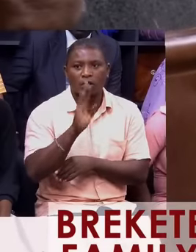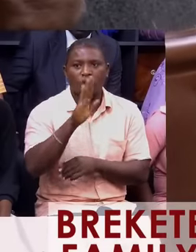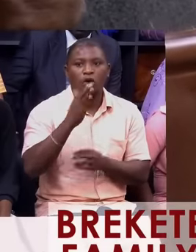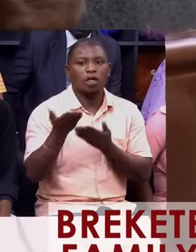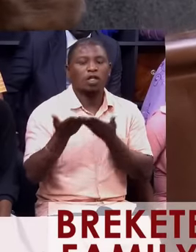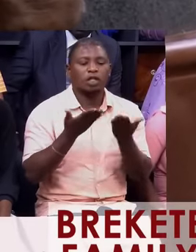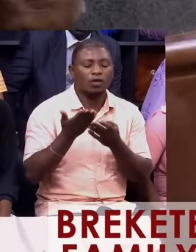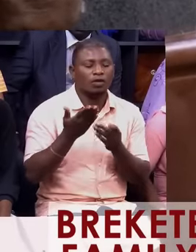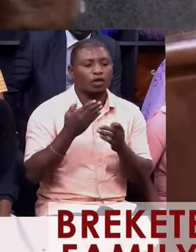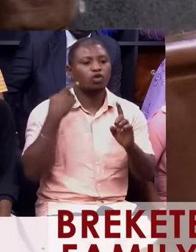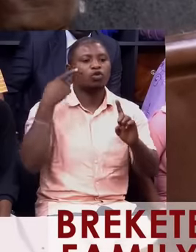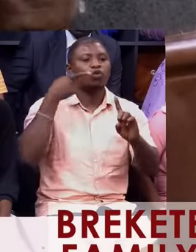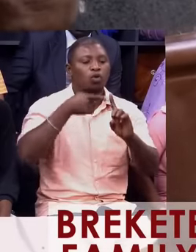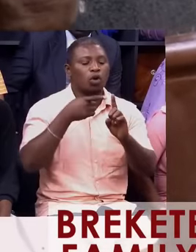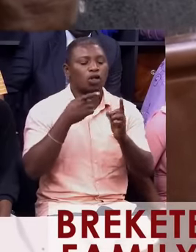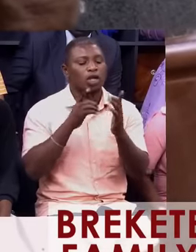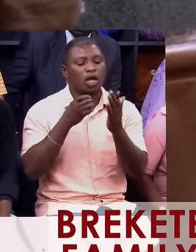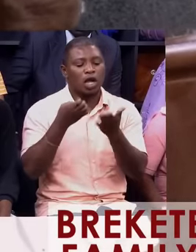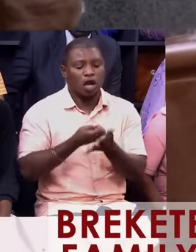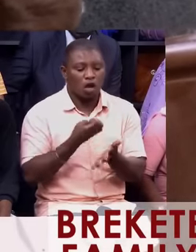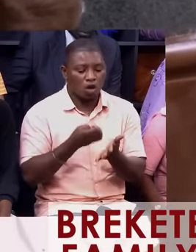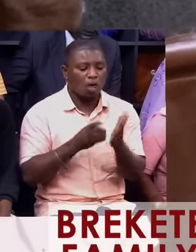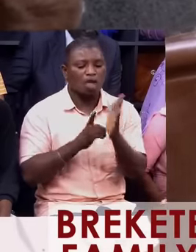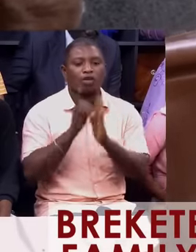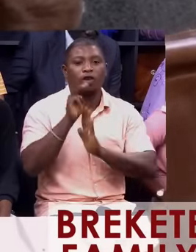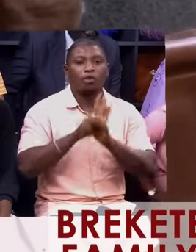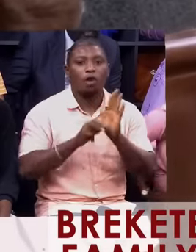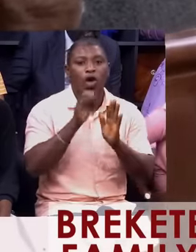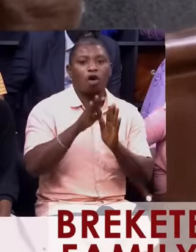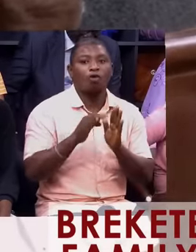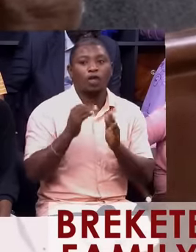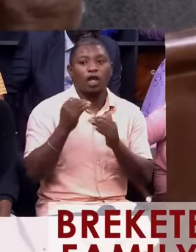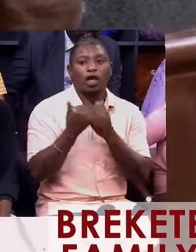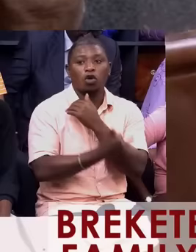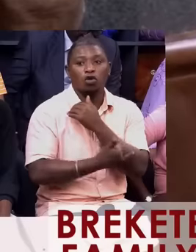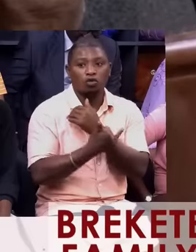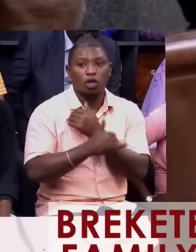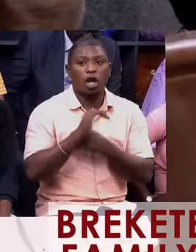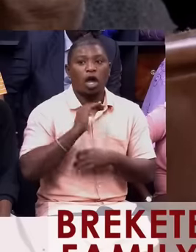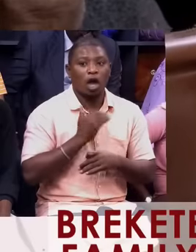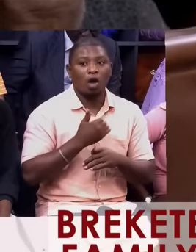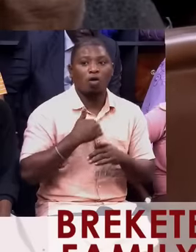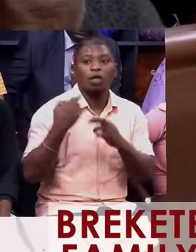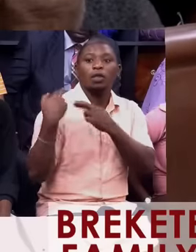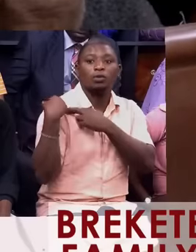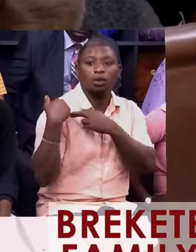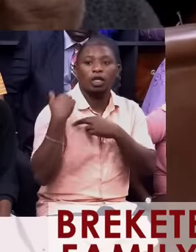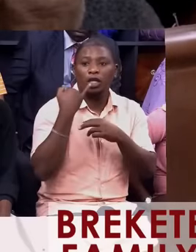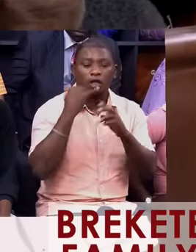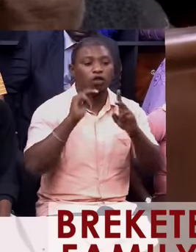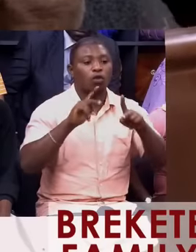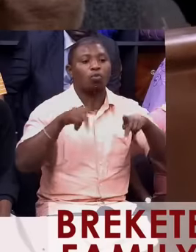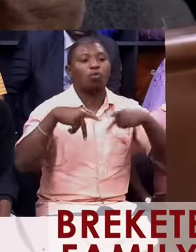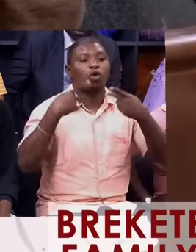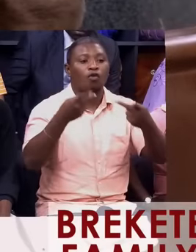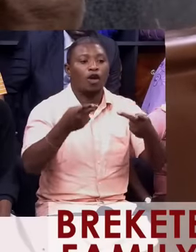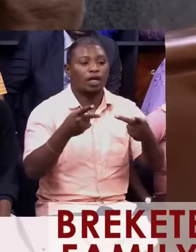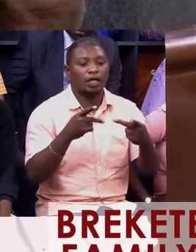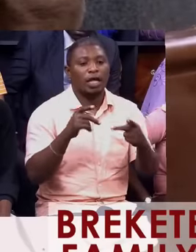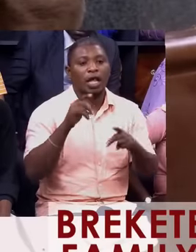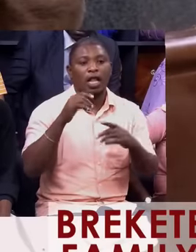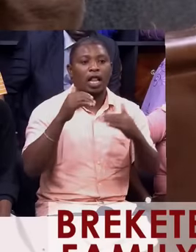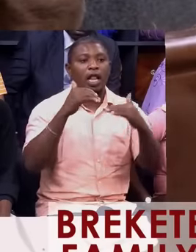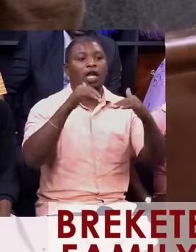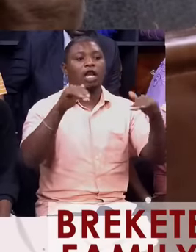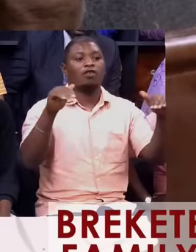towards economic development of the country so our mandate simply is to provide a Level Playing Field